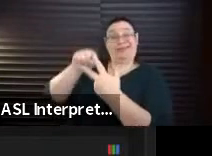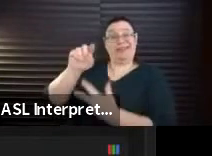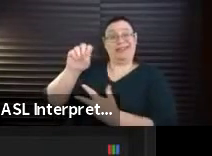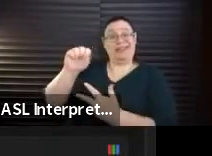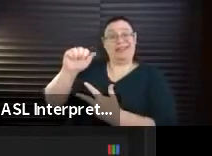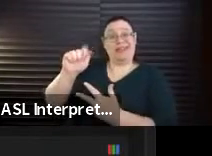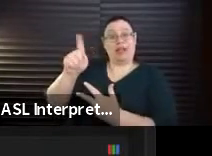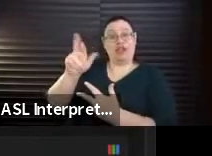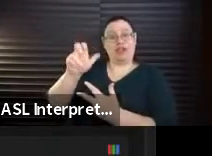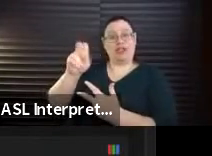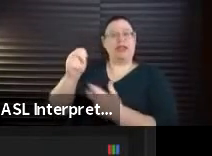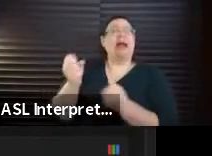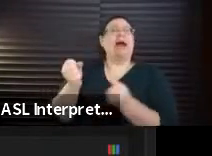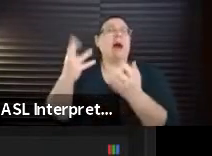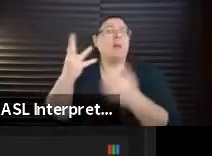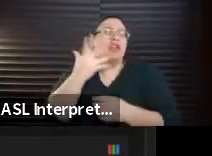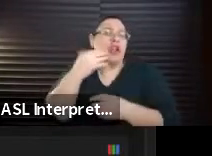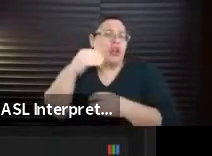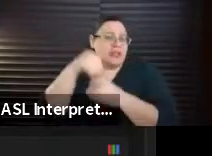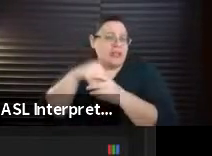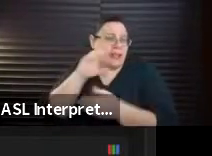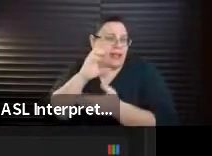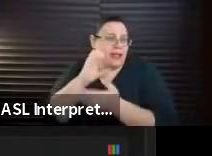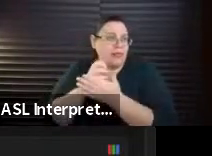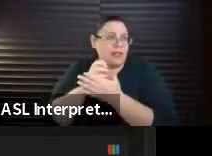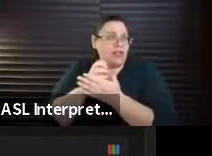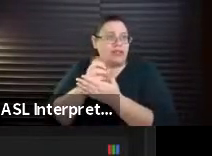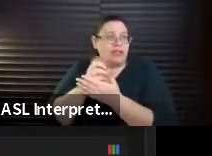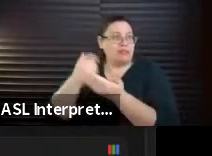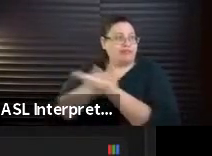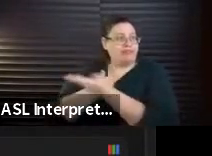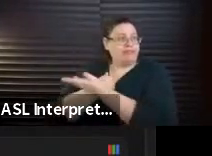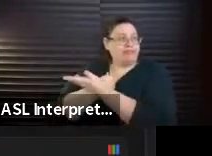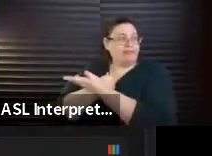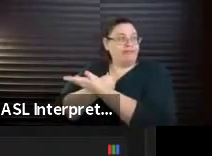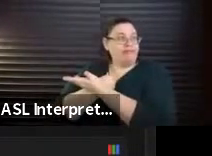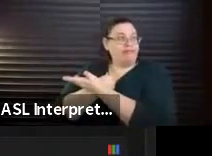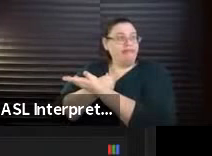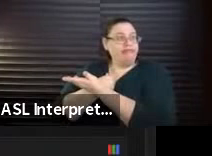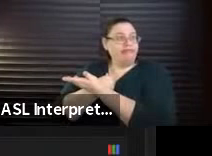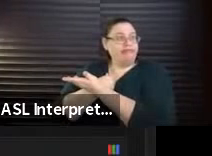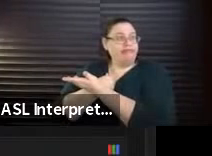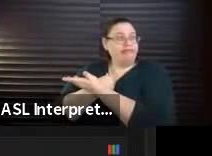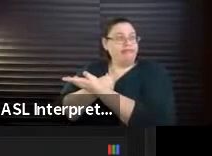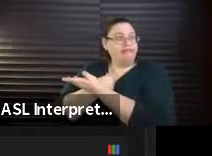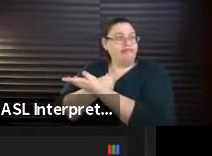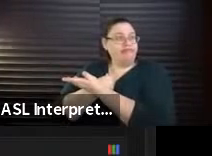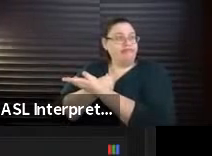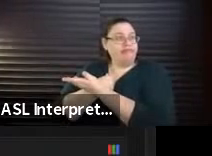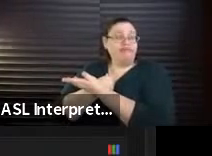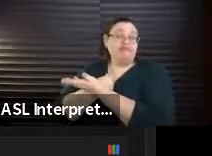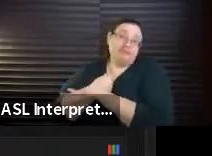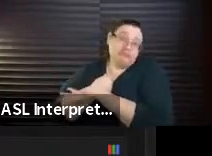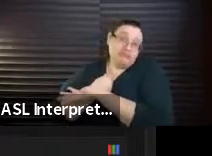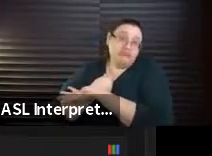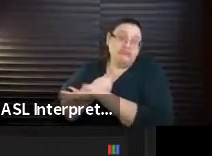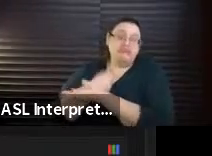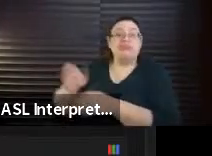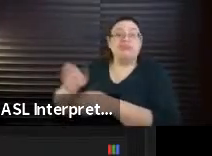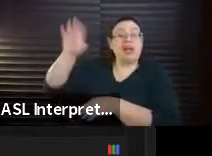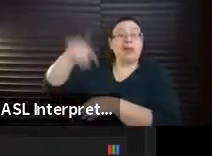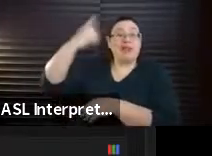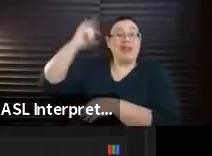color is in an image. The best way to show this is to just drag up. Now we're in Candyland. And when I drag down, now it's black and white.